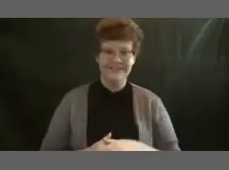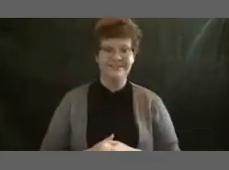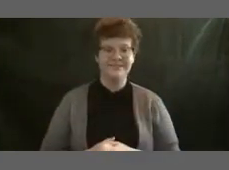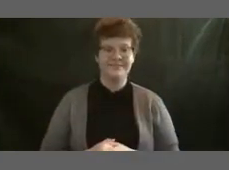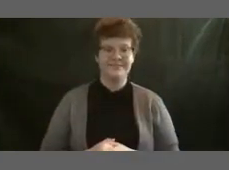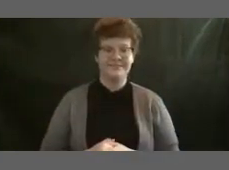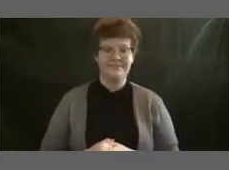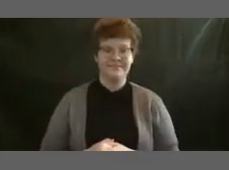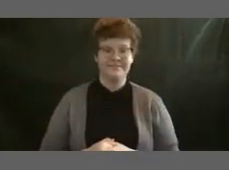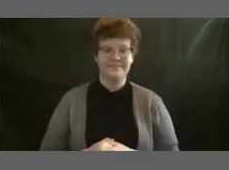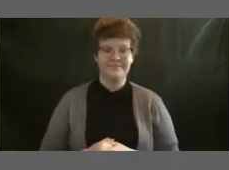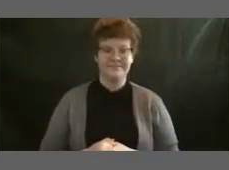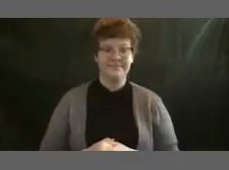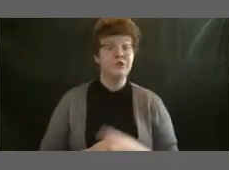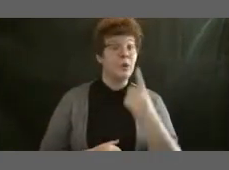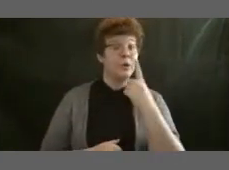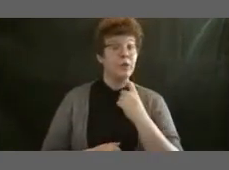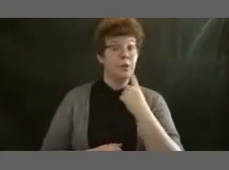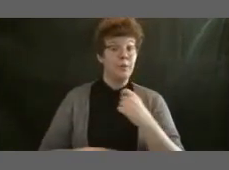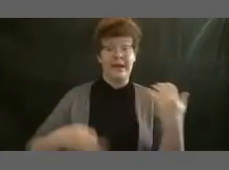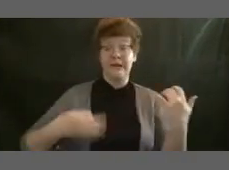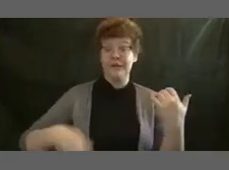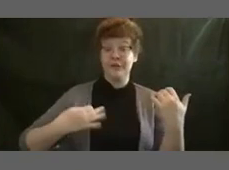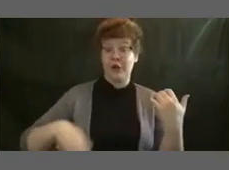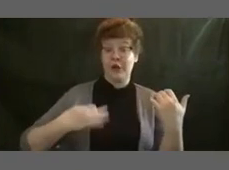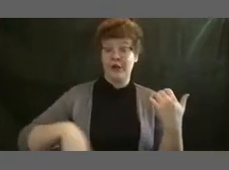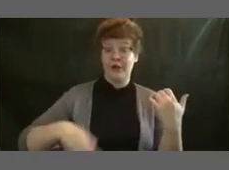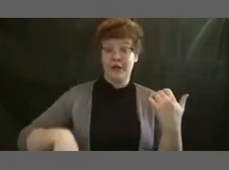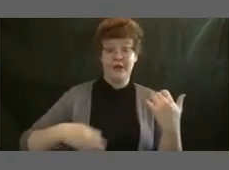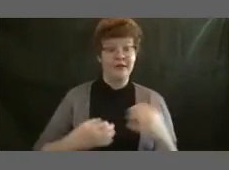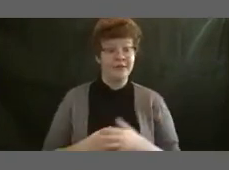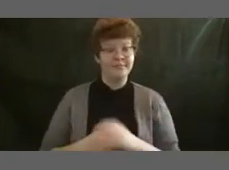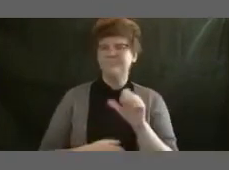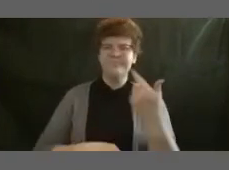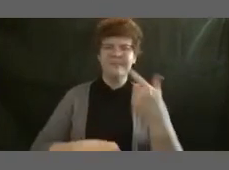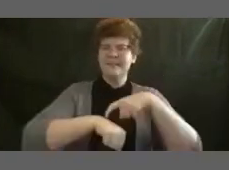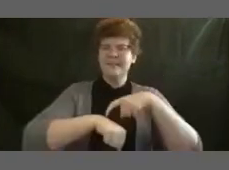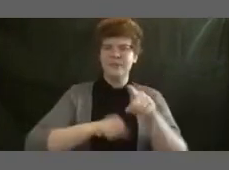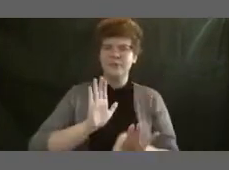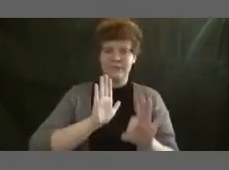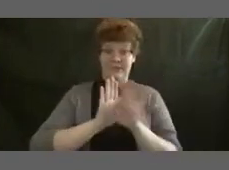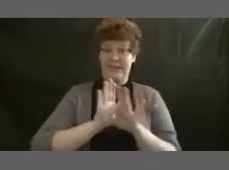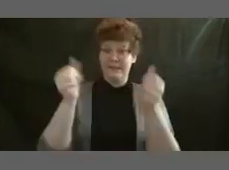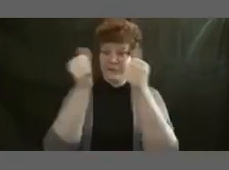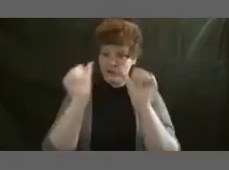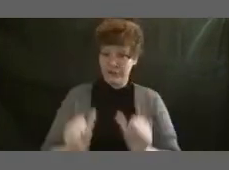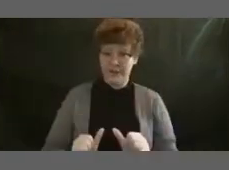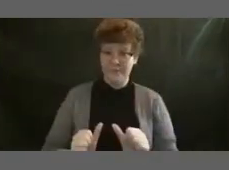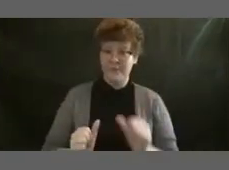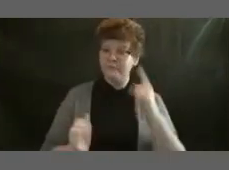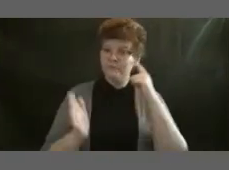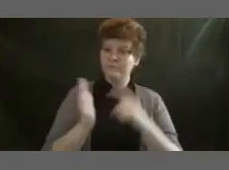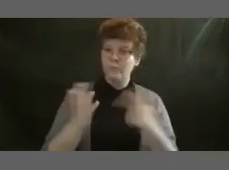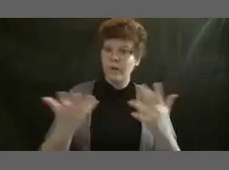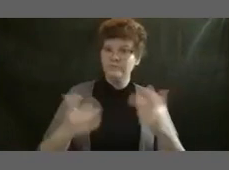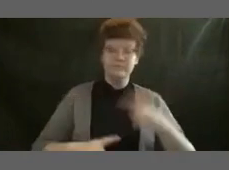I've selected the red guitar on top. And anytime you select a shape, you can see that it automatically